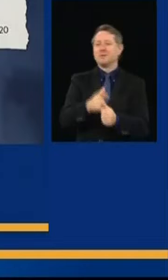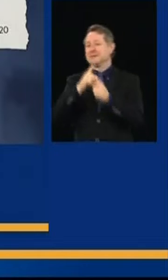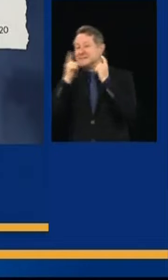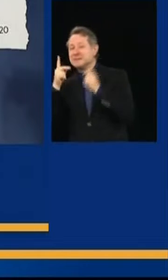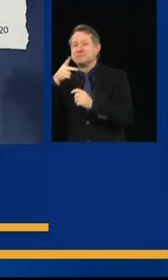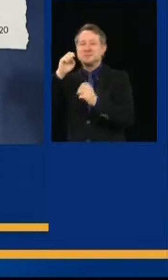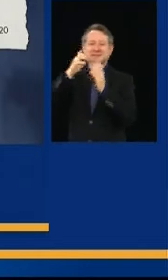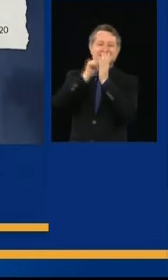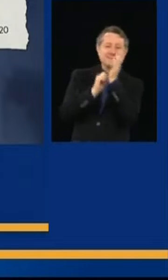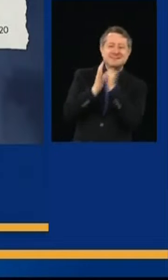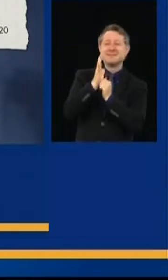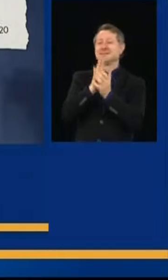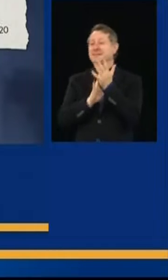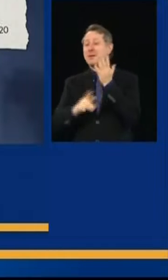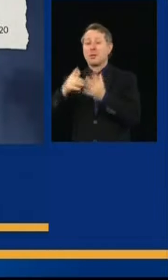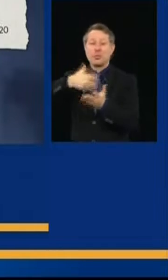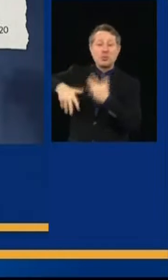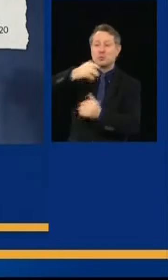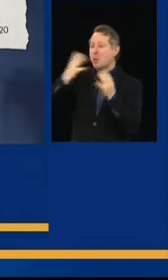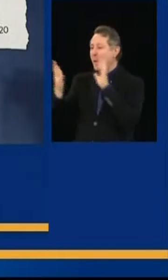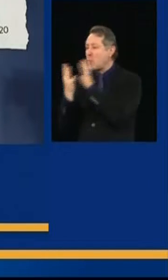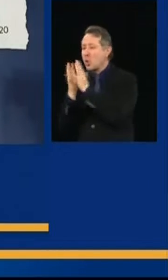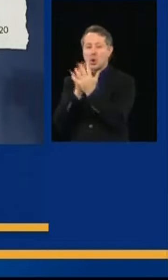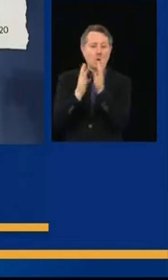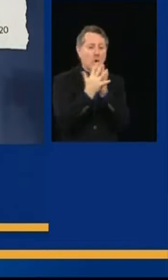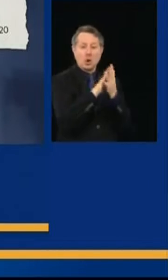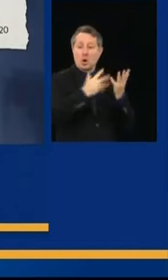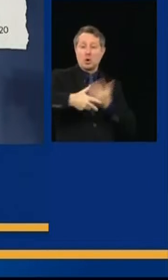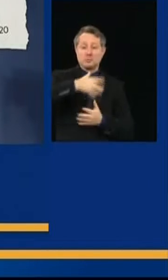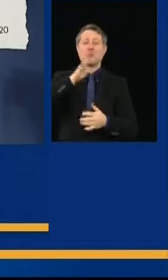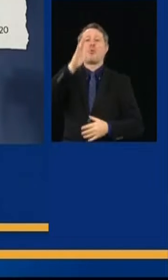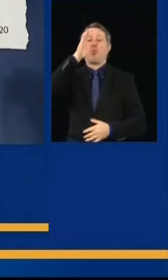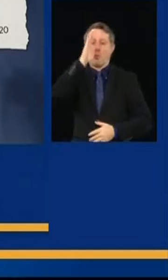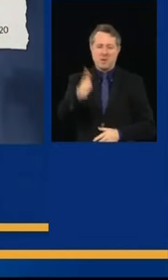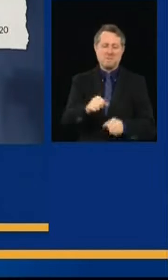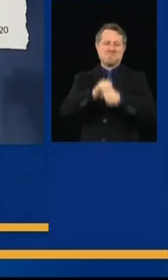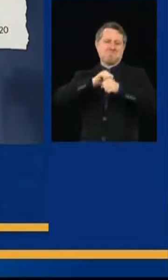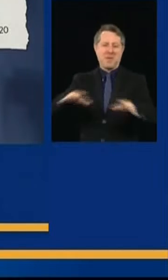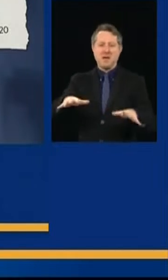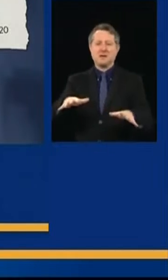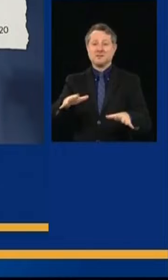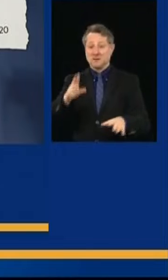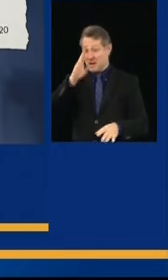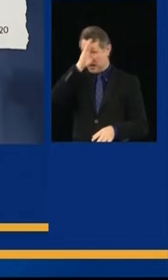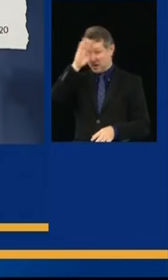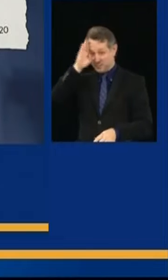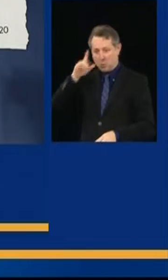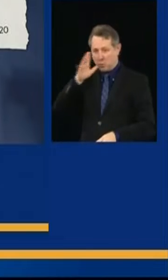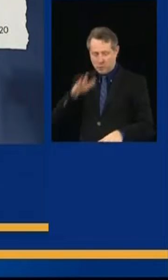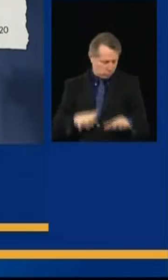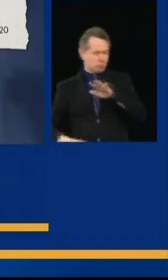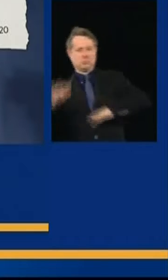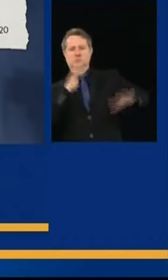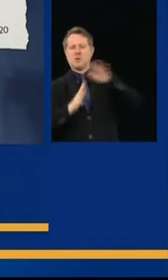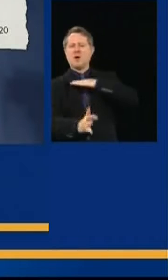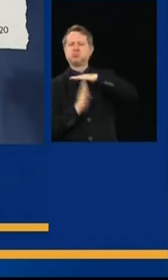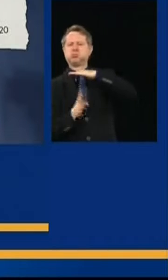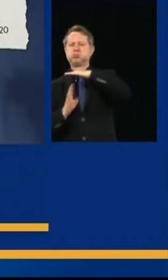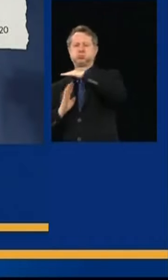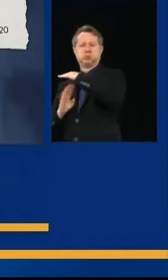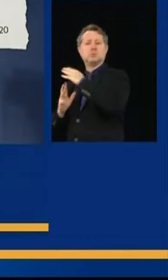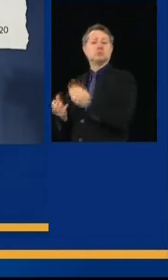virus will transfer, and you'll see a spike in hospitalizations, and you'll see a spike in